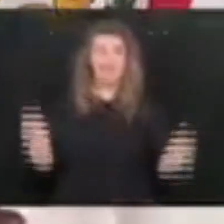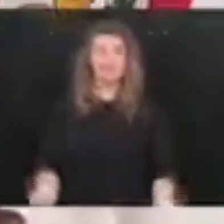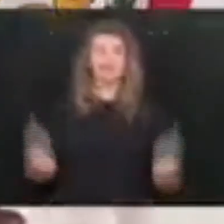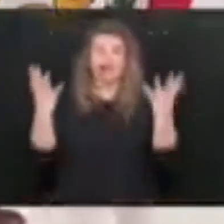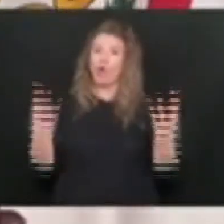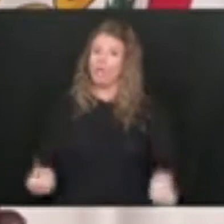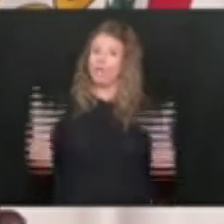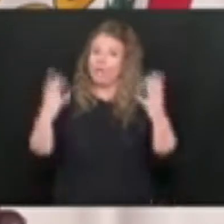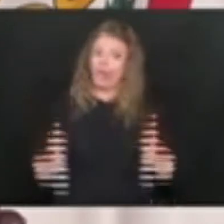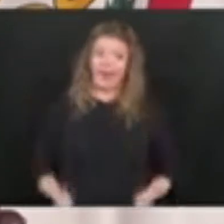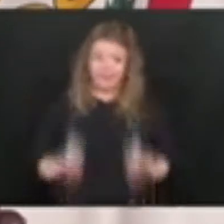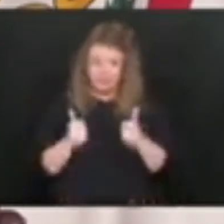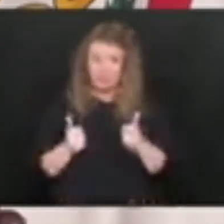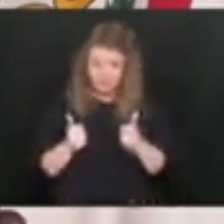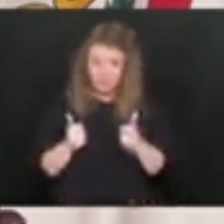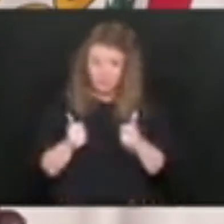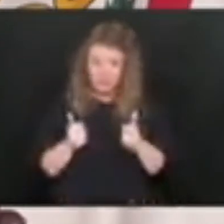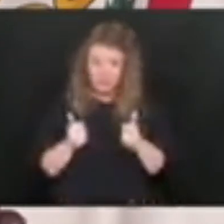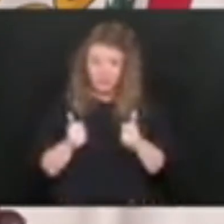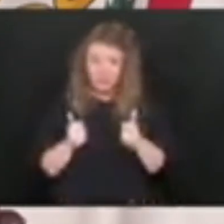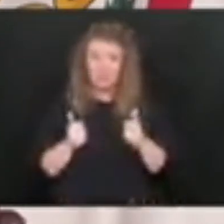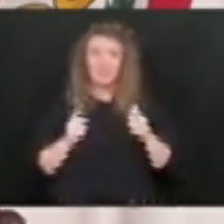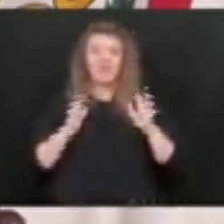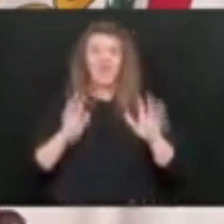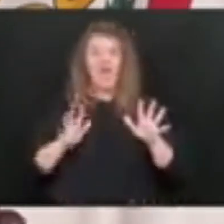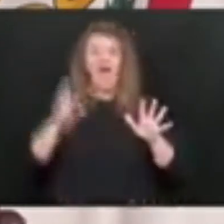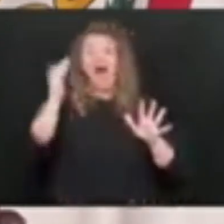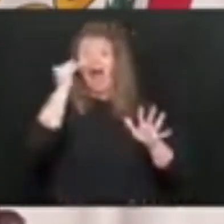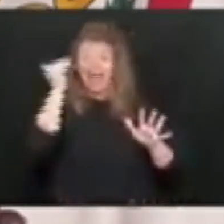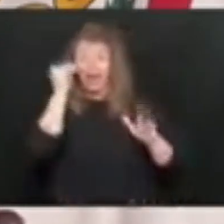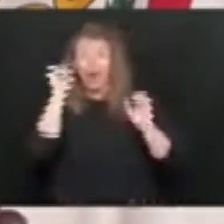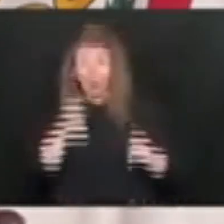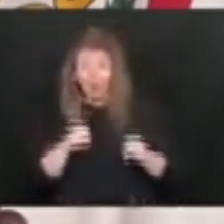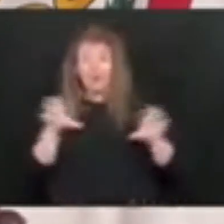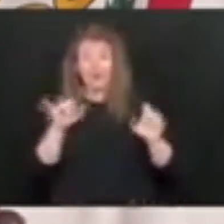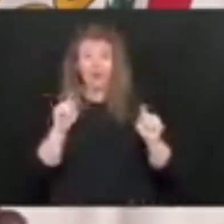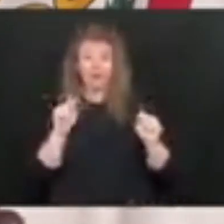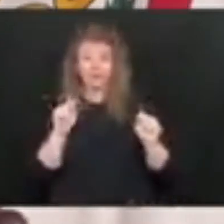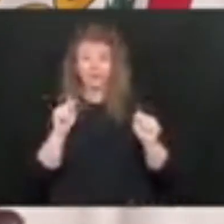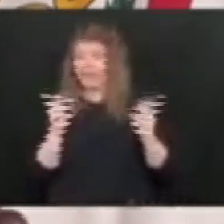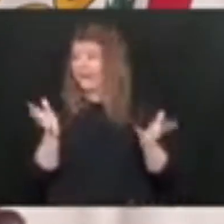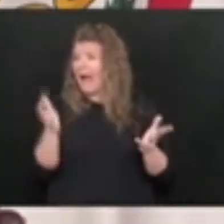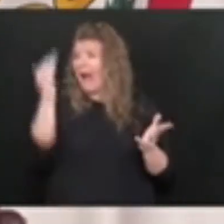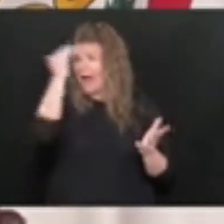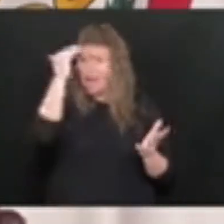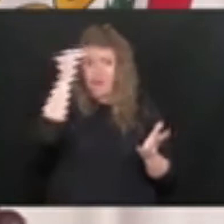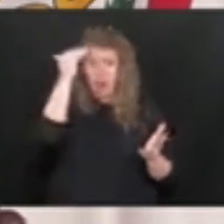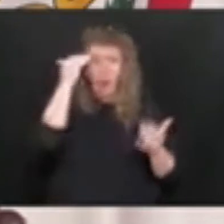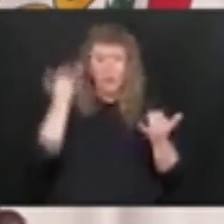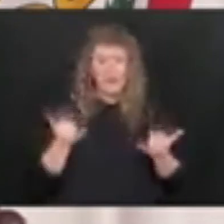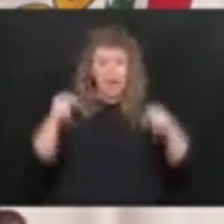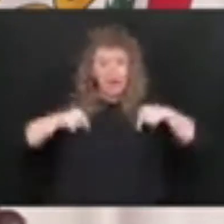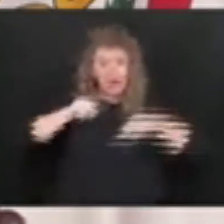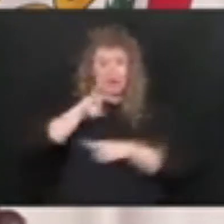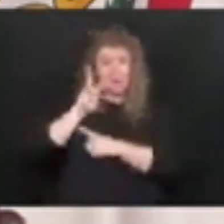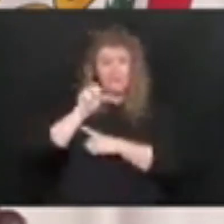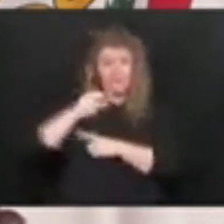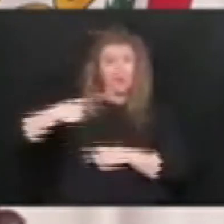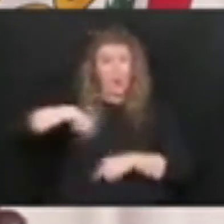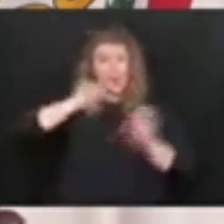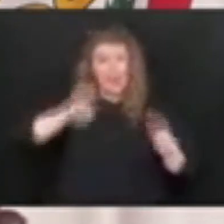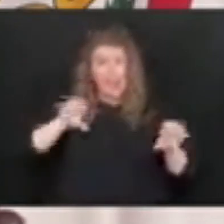of lives there. Now, I know we can do it. I know in West Virginia we can do